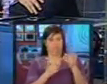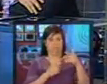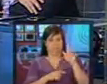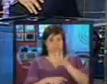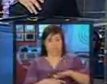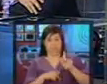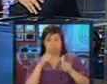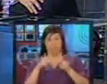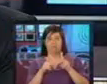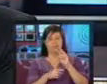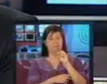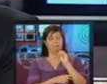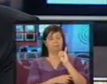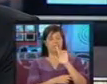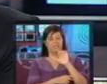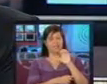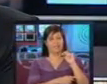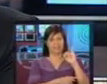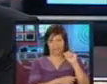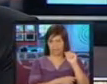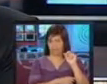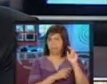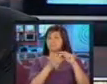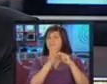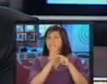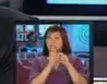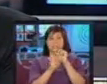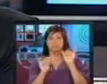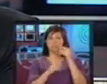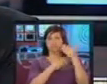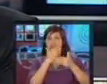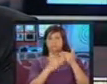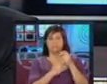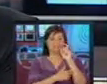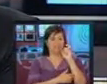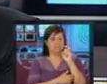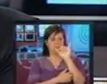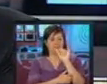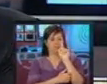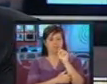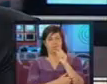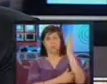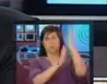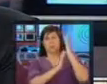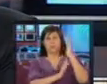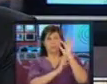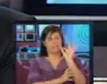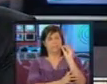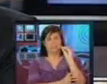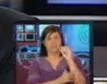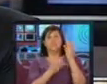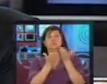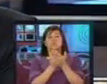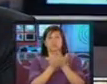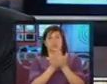we call the millennials. And this is no longer the generation XYZ of the 90s, but rather this is a